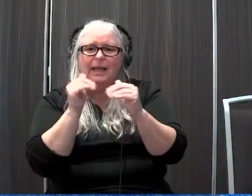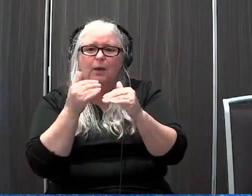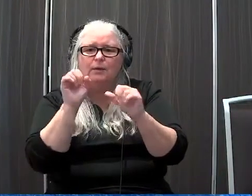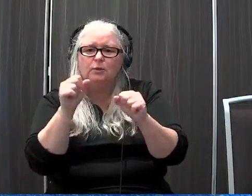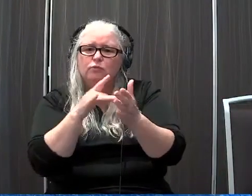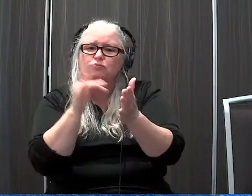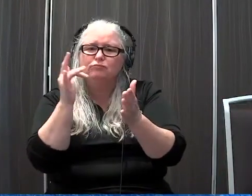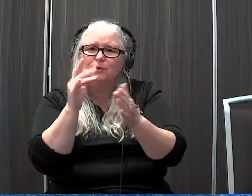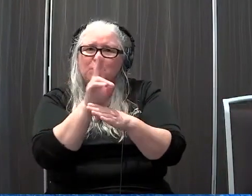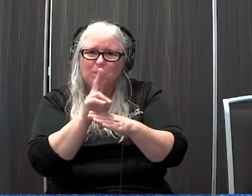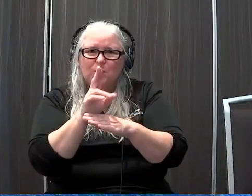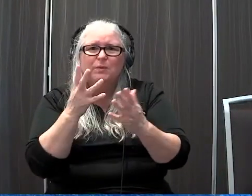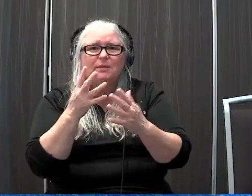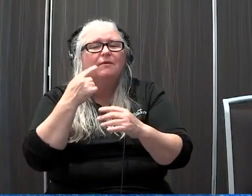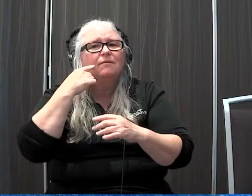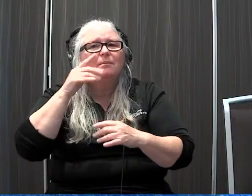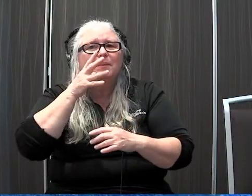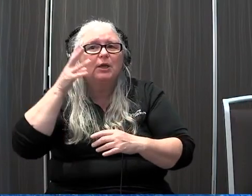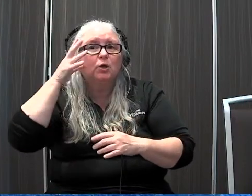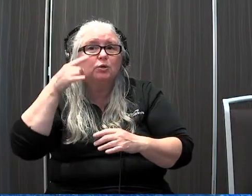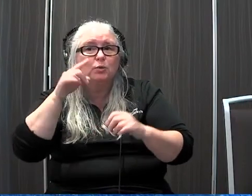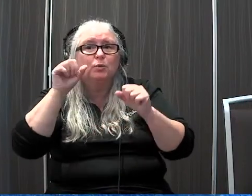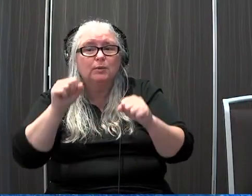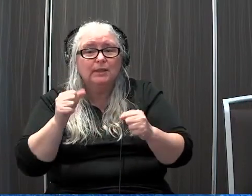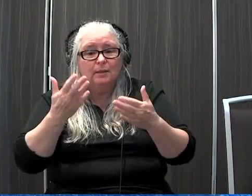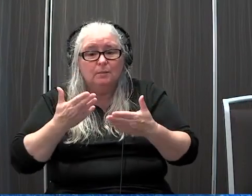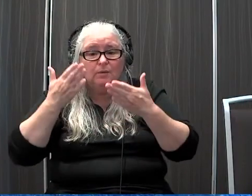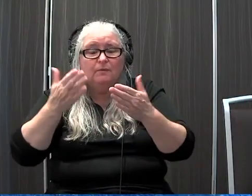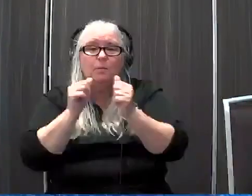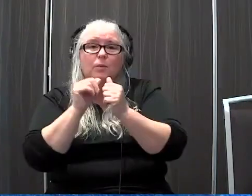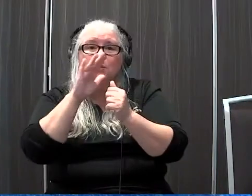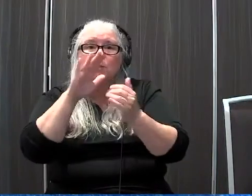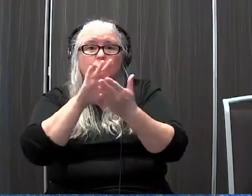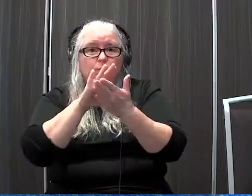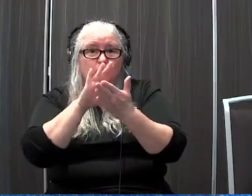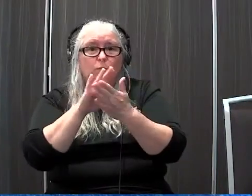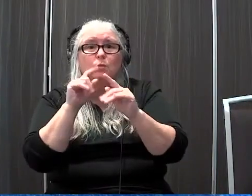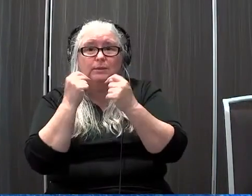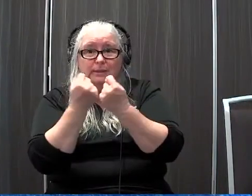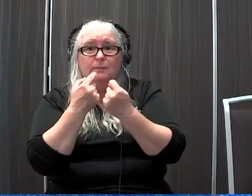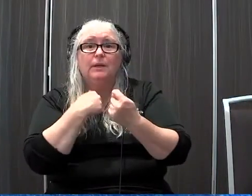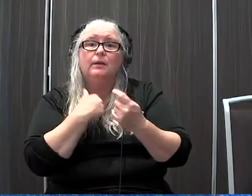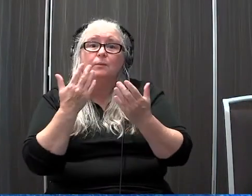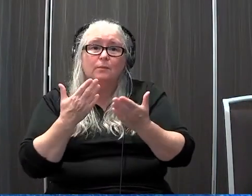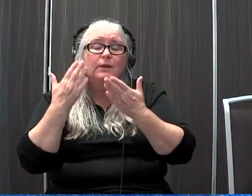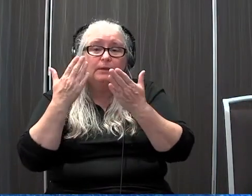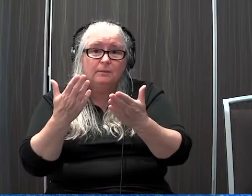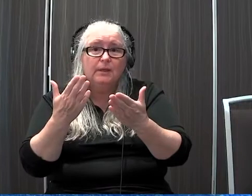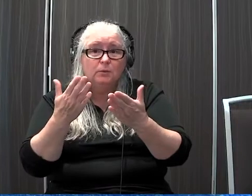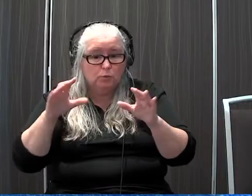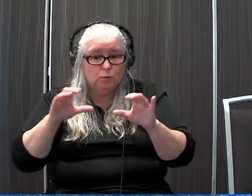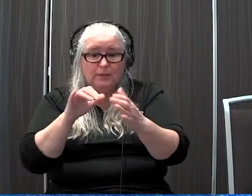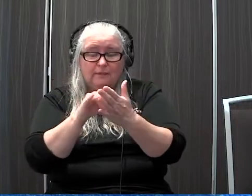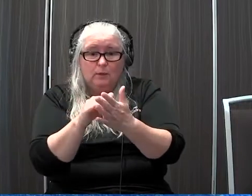So for parents, you can provide this to your school team, and I would recommend doing that as soon as you